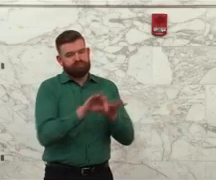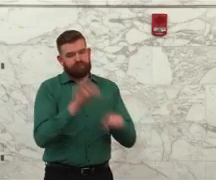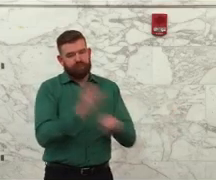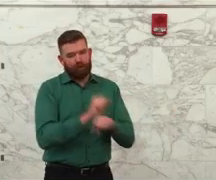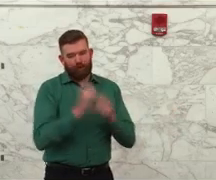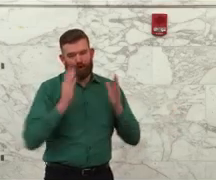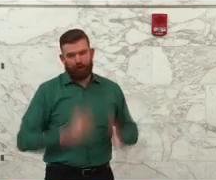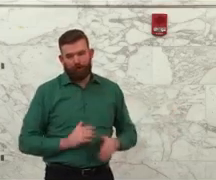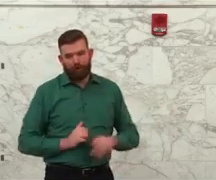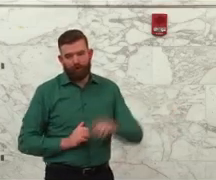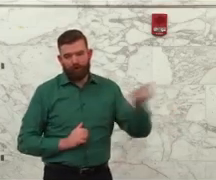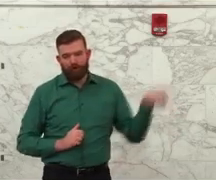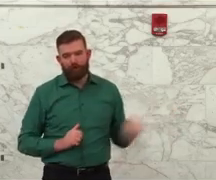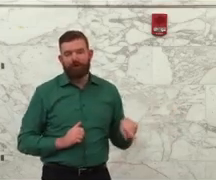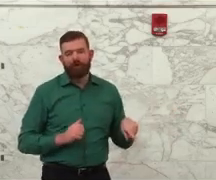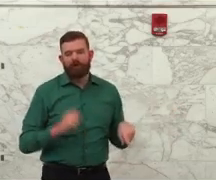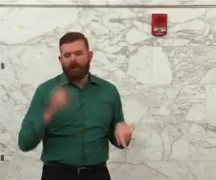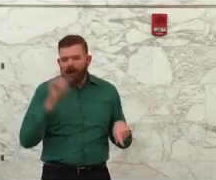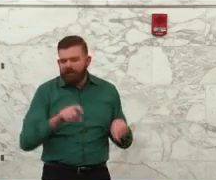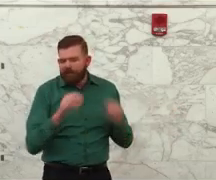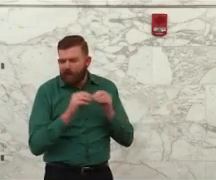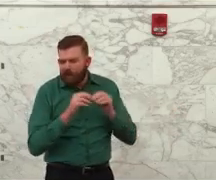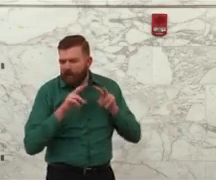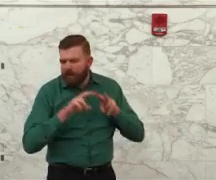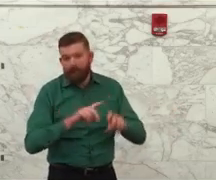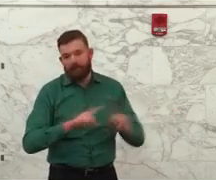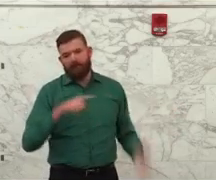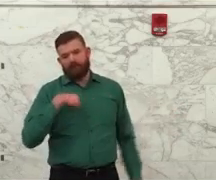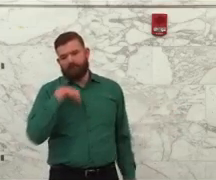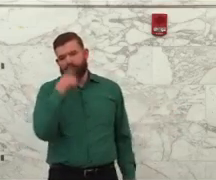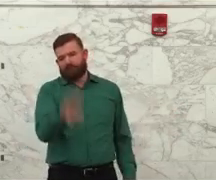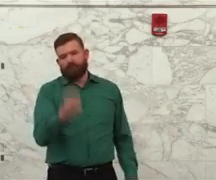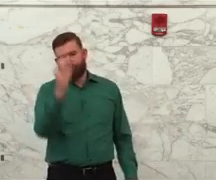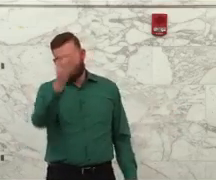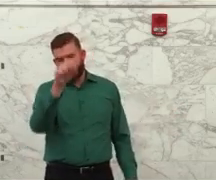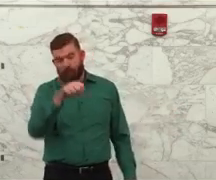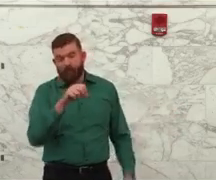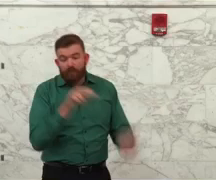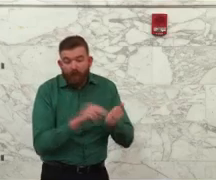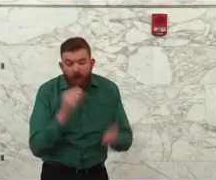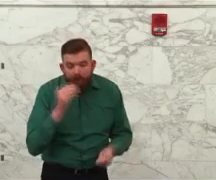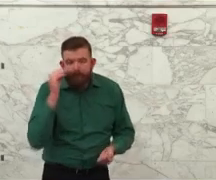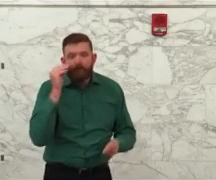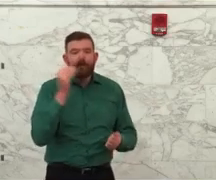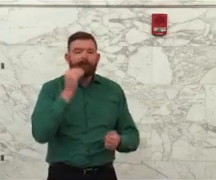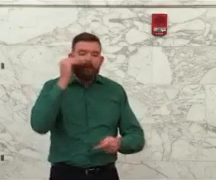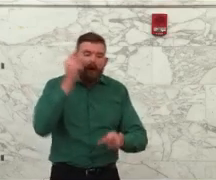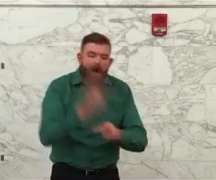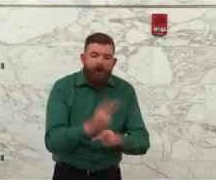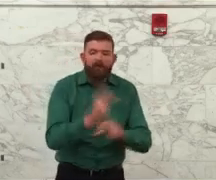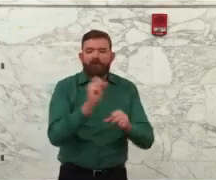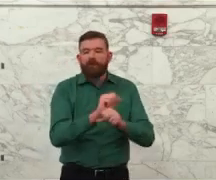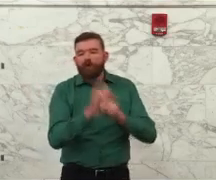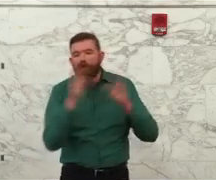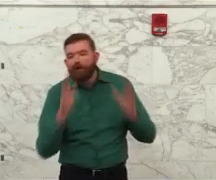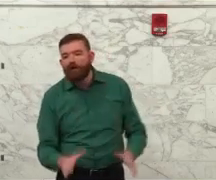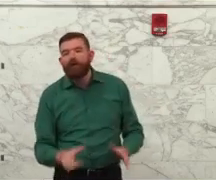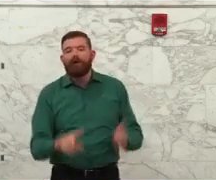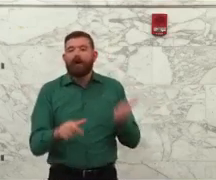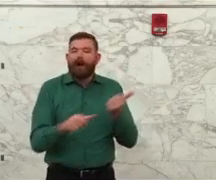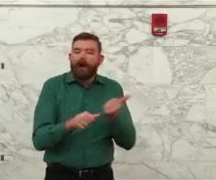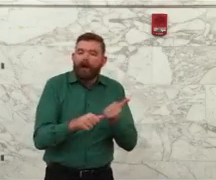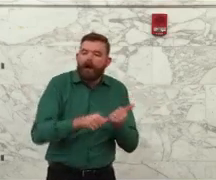is yes. We have to continue to keep that safety net alive and well, including folks who do that work in homes, not